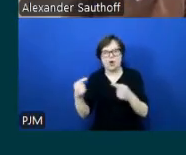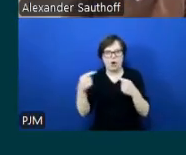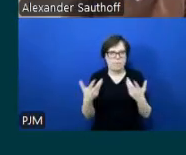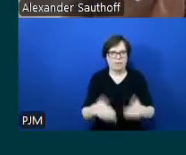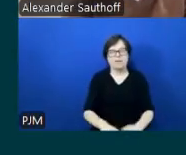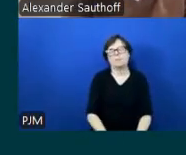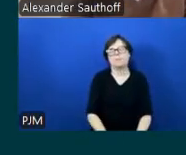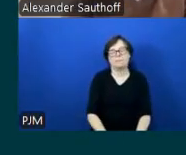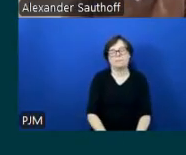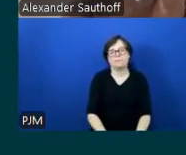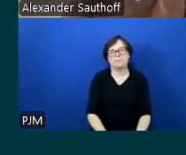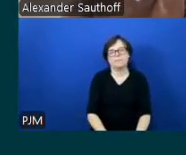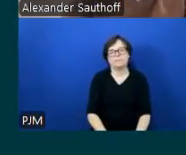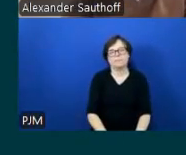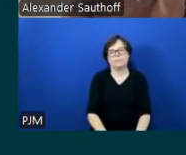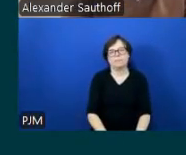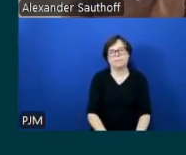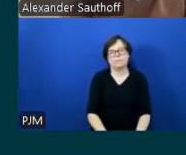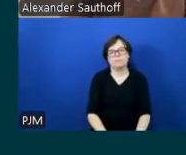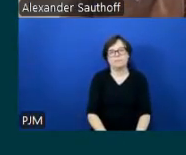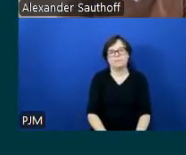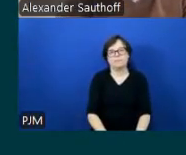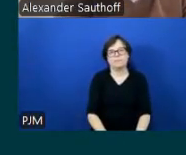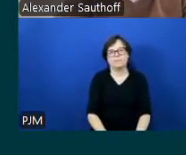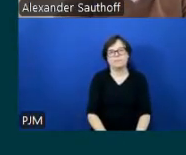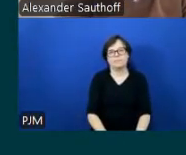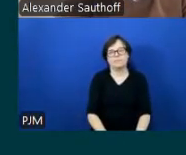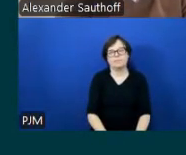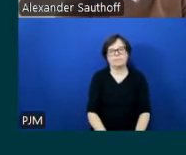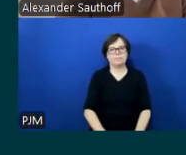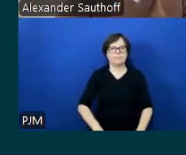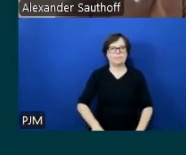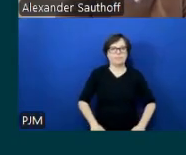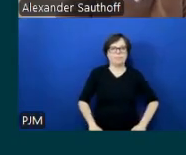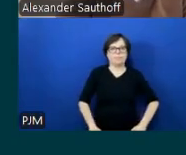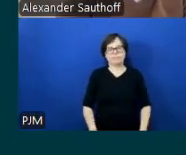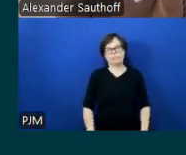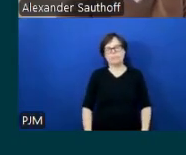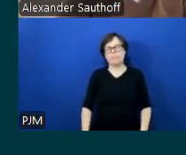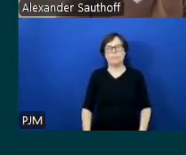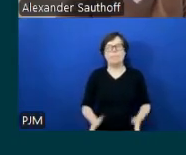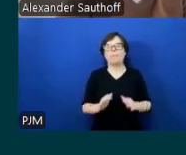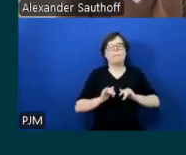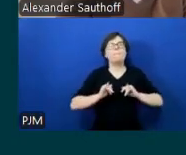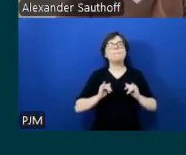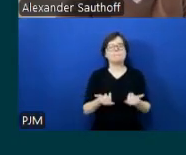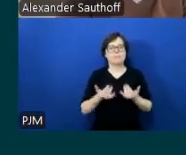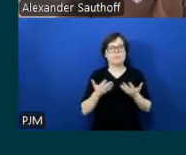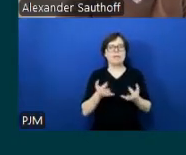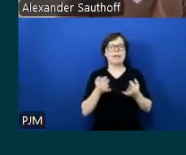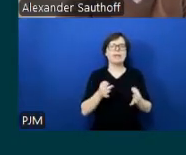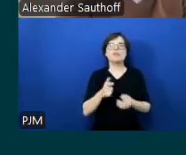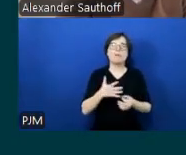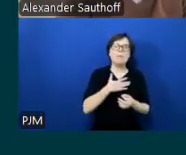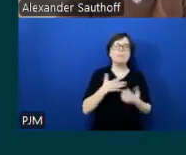So how can the existing green asset be assessed? So analyses are usually carried out